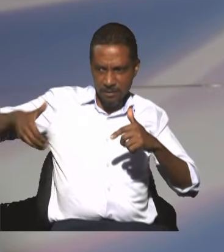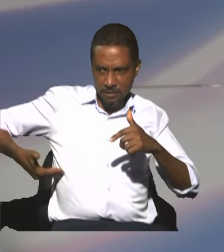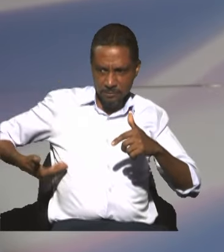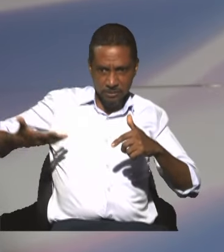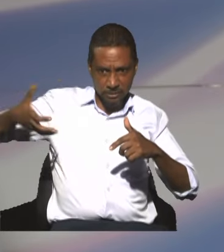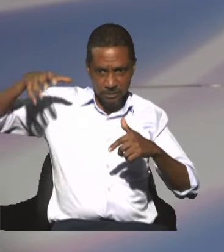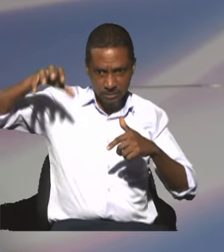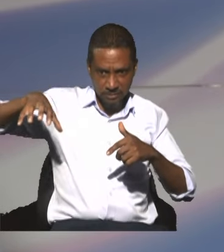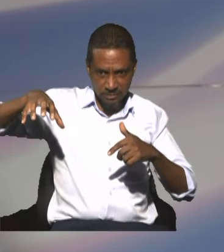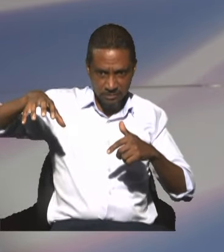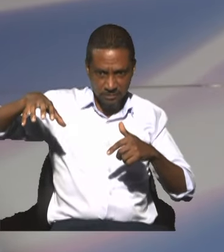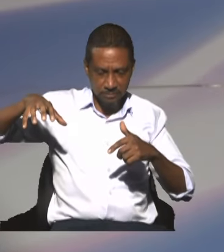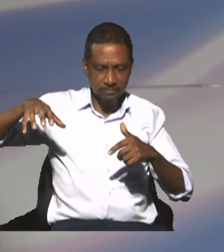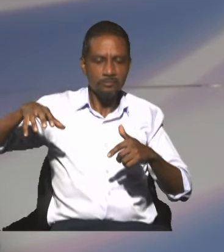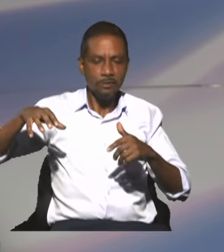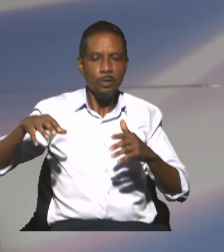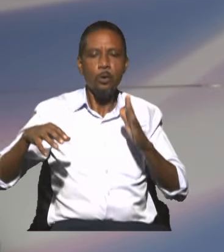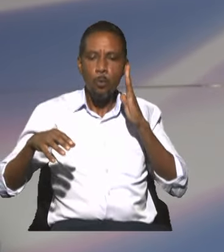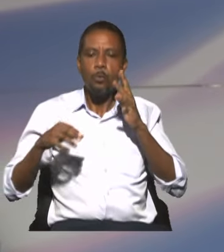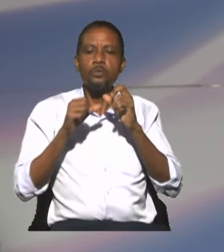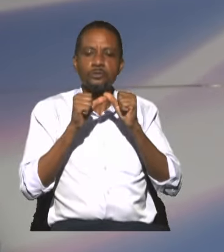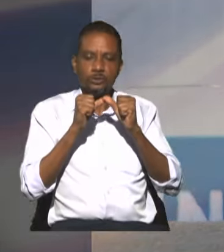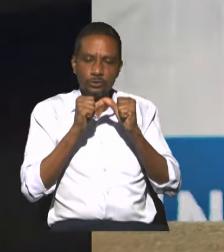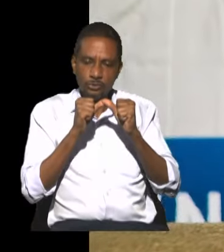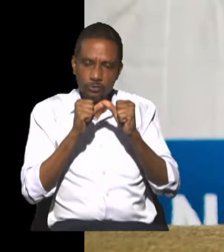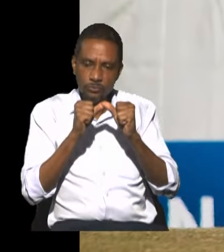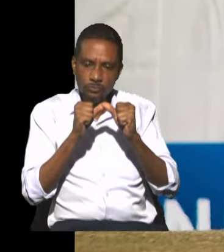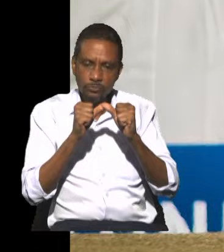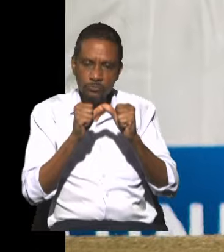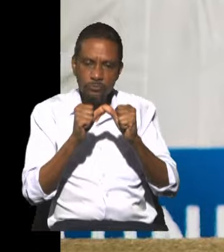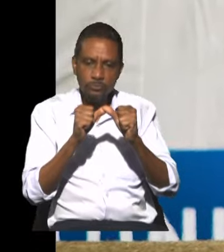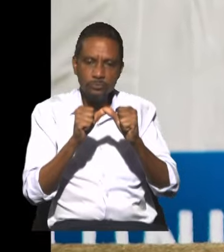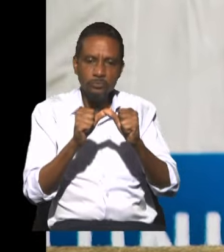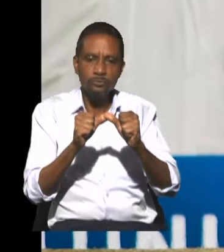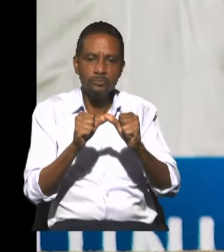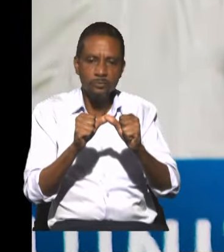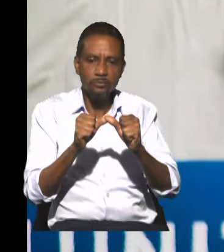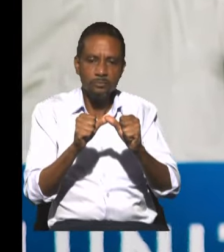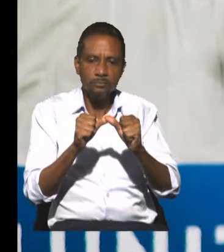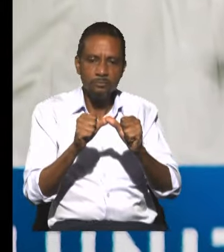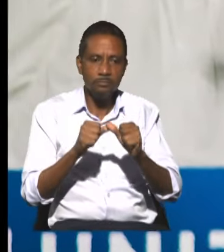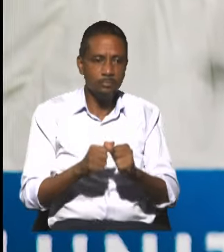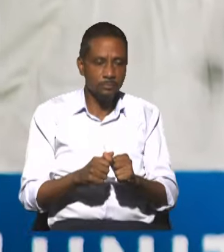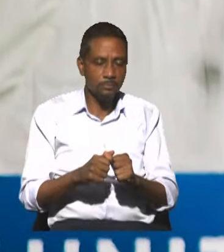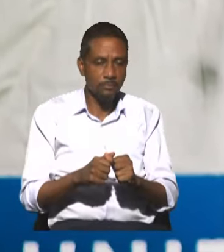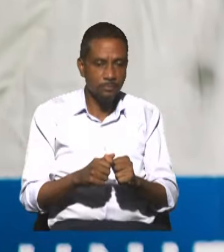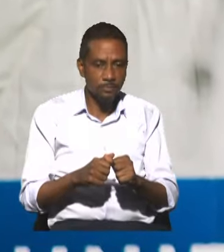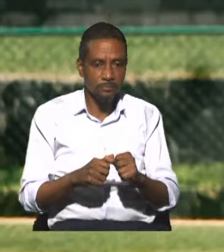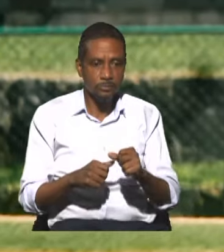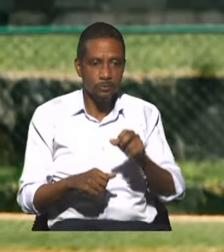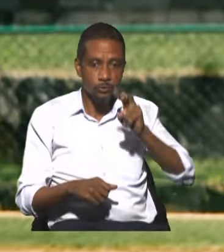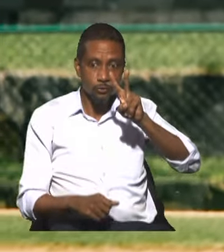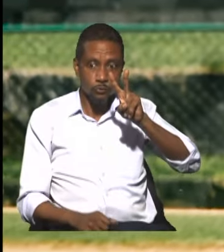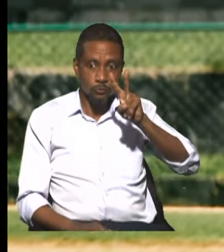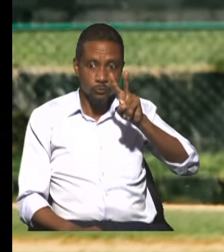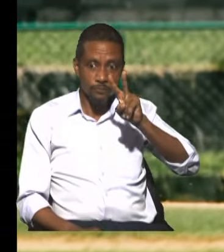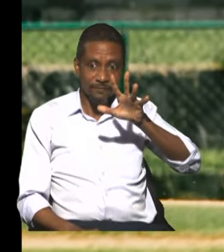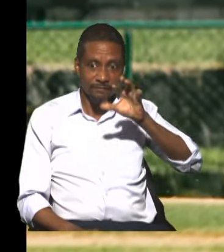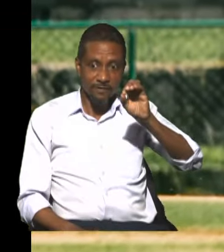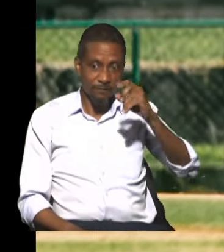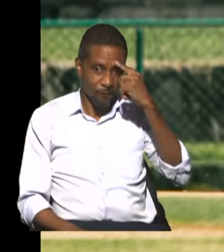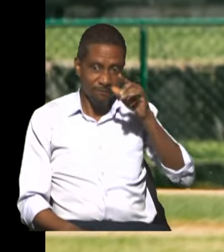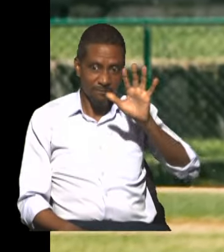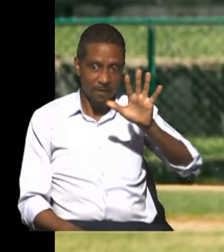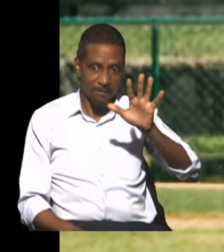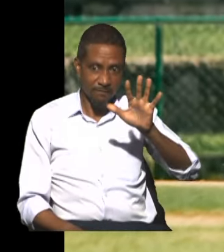Stadium at North Sound in Antigua, resuming on an overnight 250 for 5 with Joshua